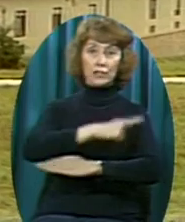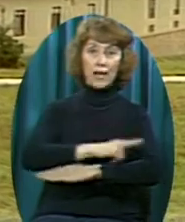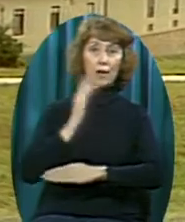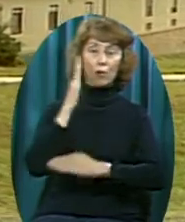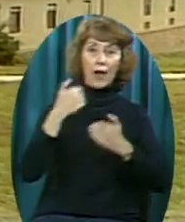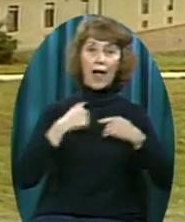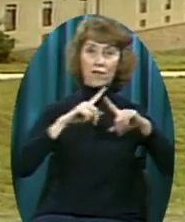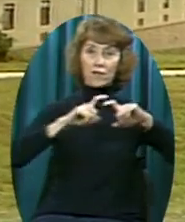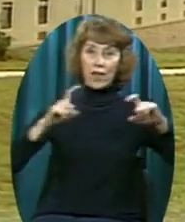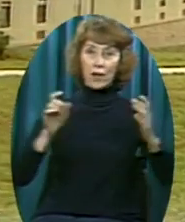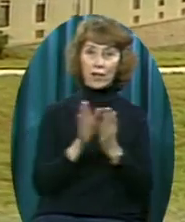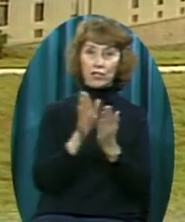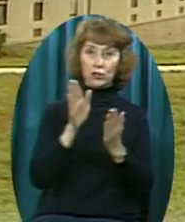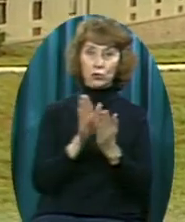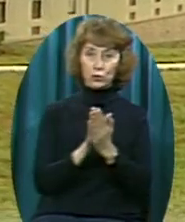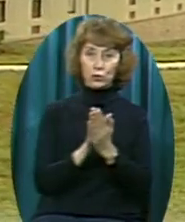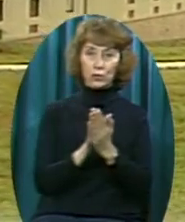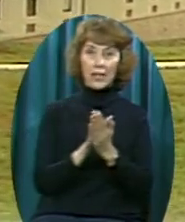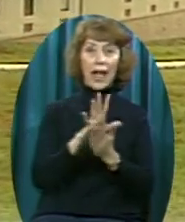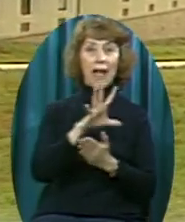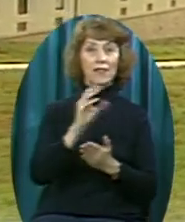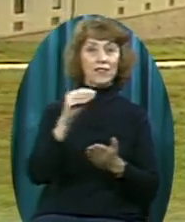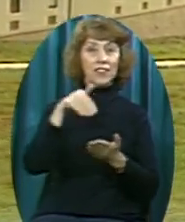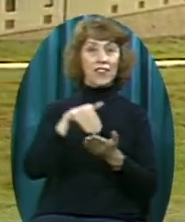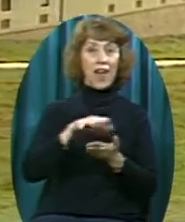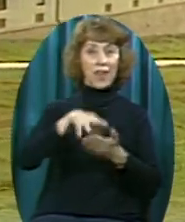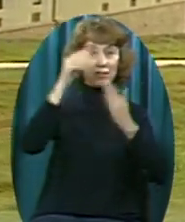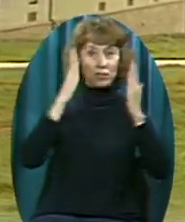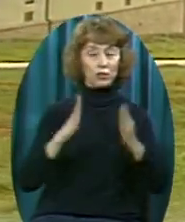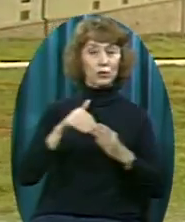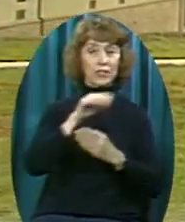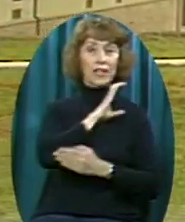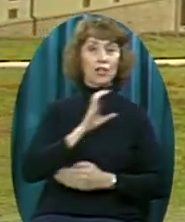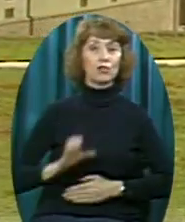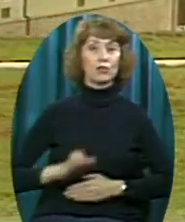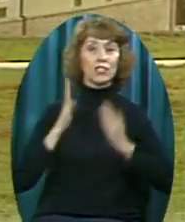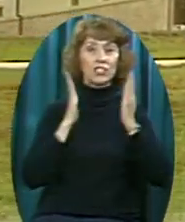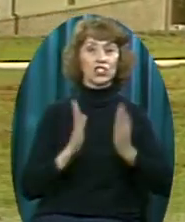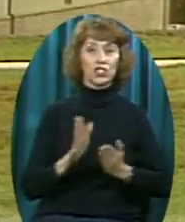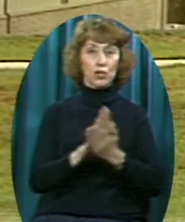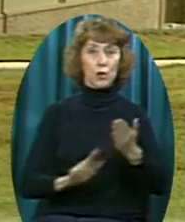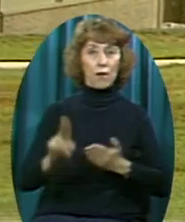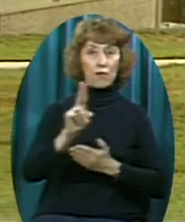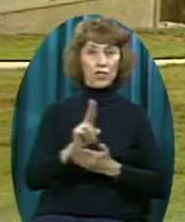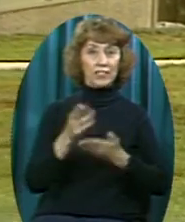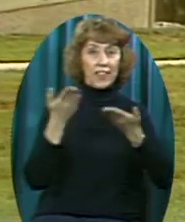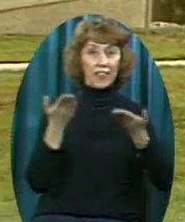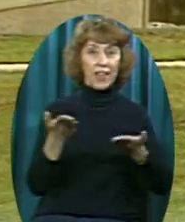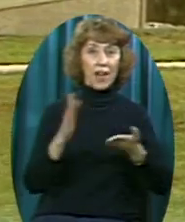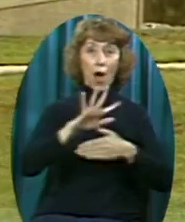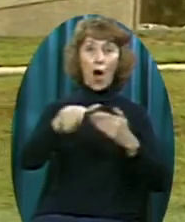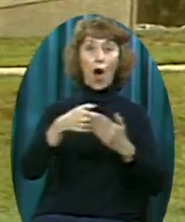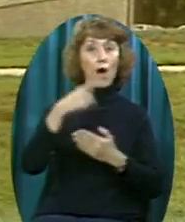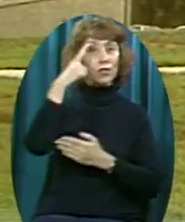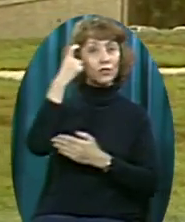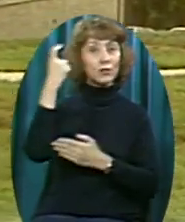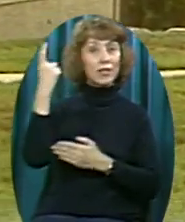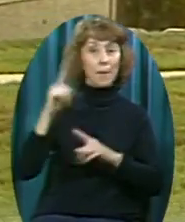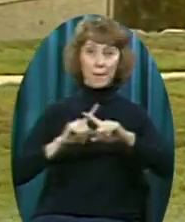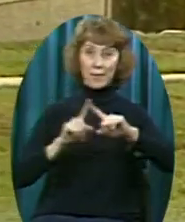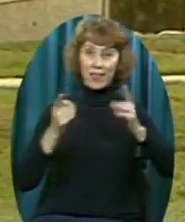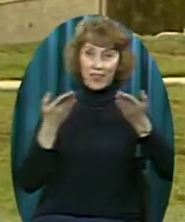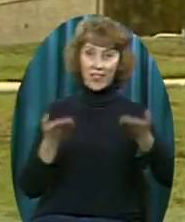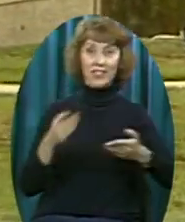medicine, engineering, etc. will be developed and 50,000 students in a Christian university will be in attendance. It's all a dream, but this was a